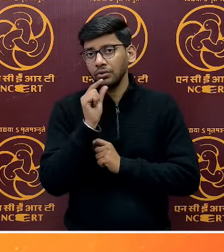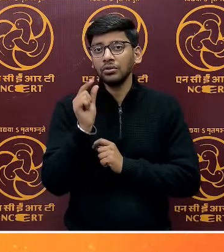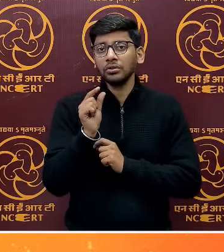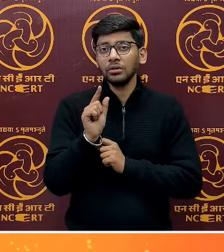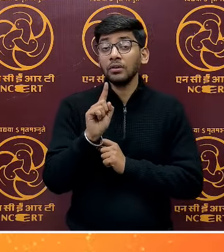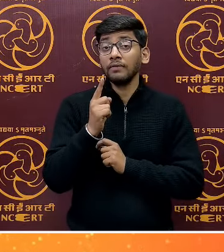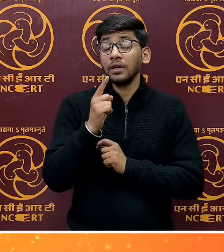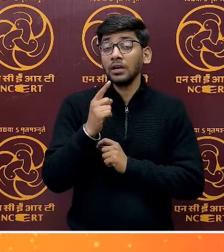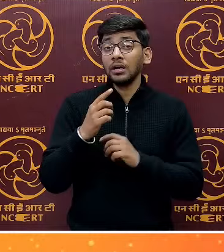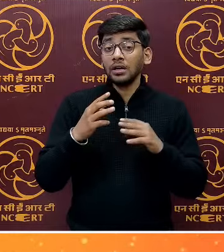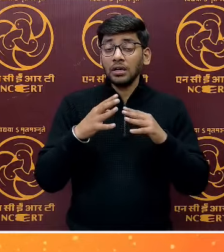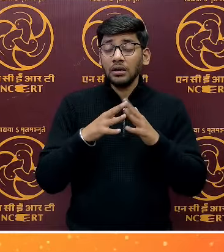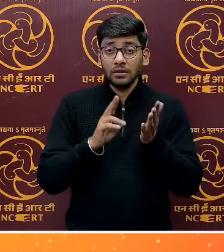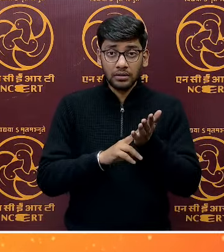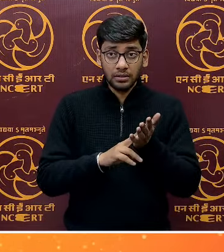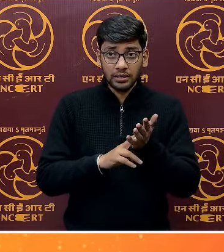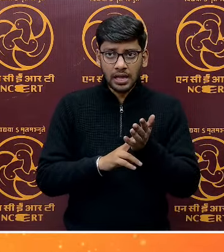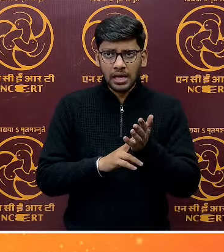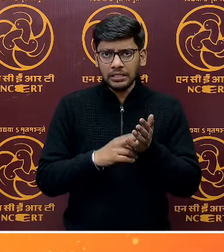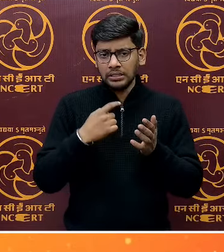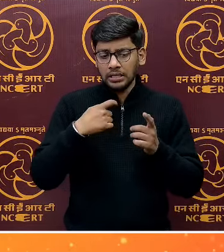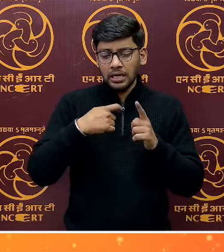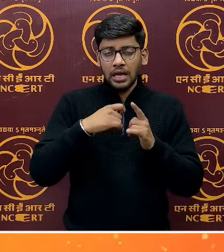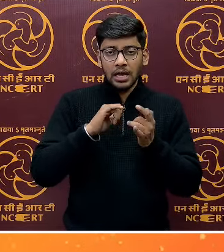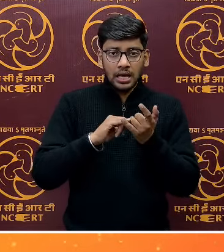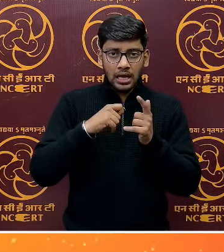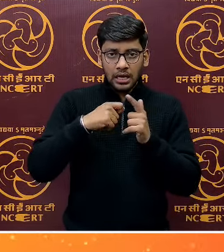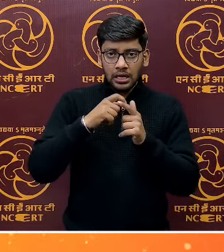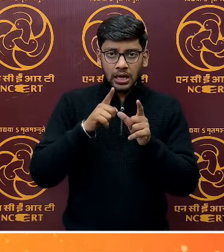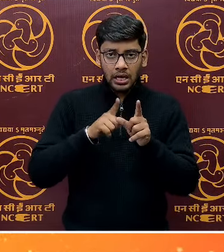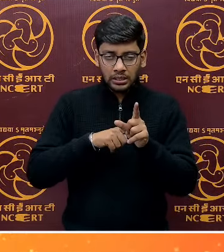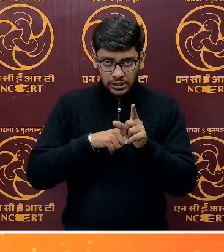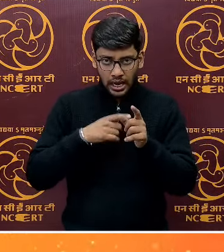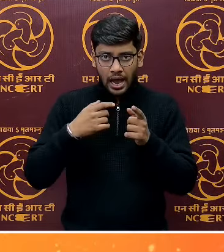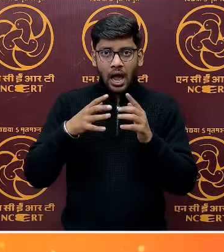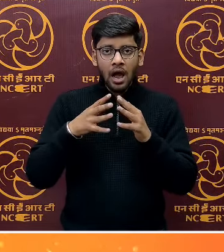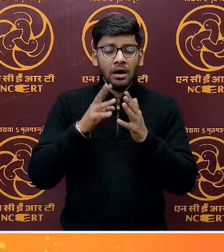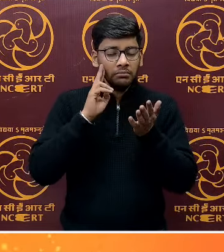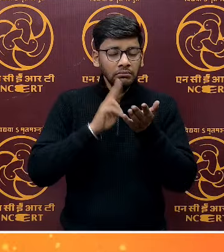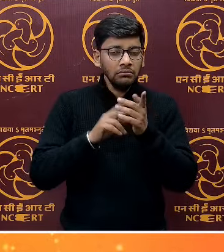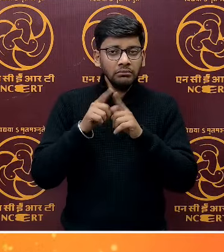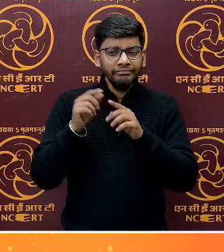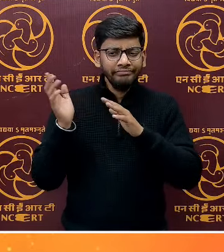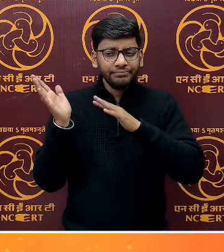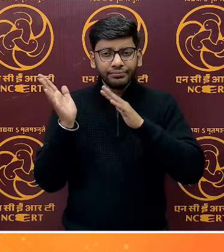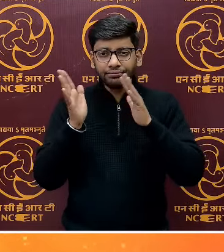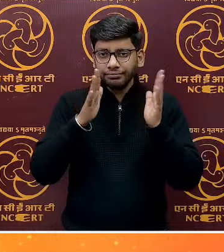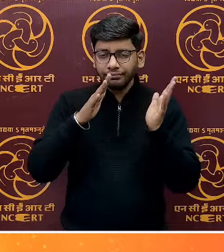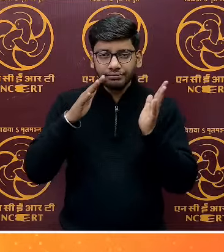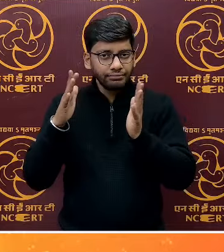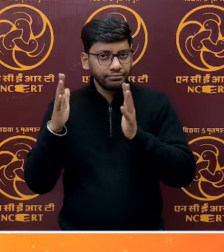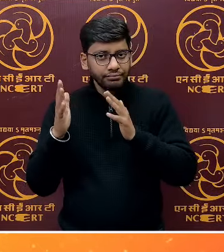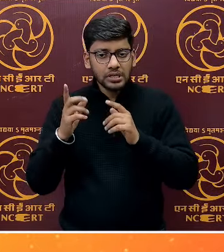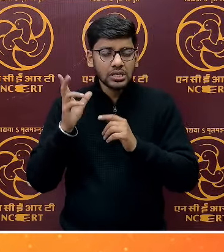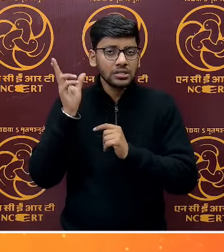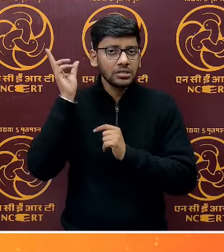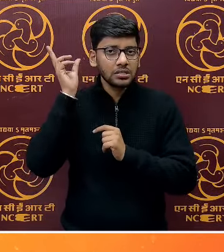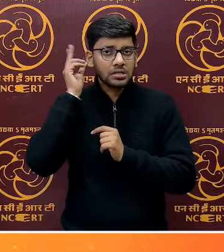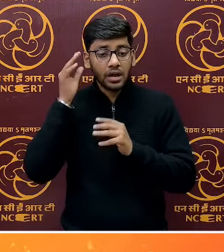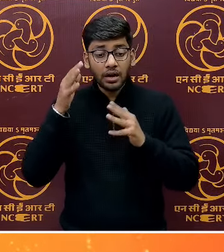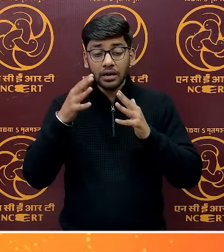wind whipped, which we have discussed, a sky where wind is blowing strongly so that the sounds are like that of a